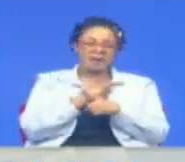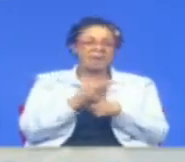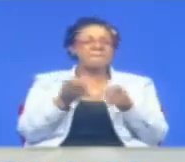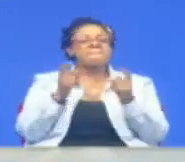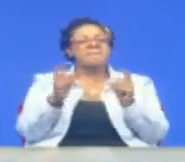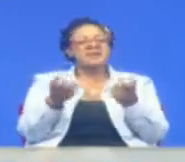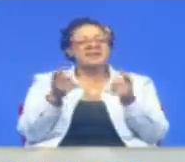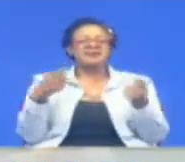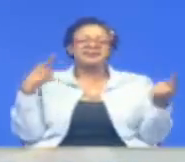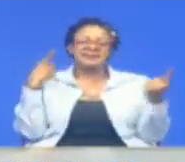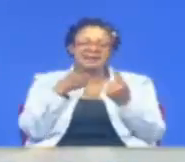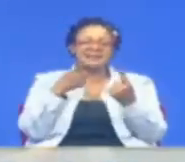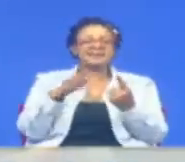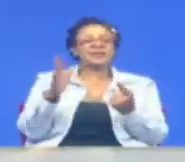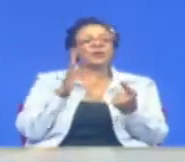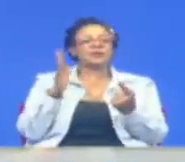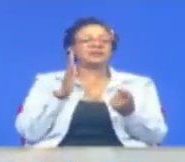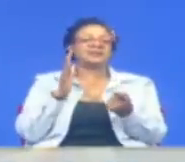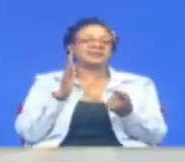security.